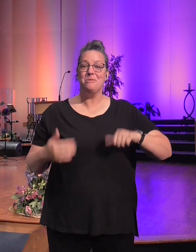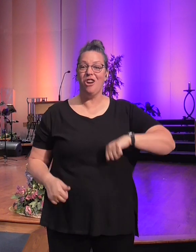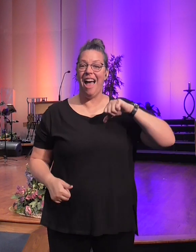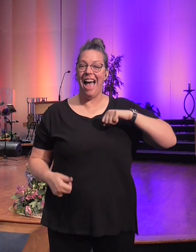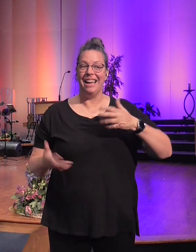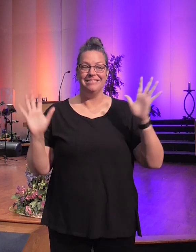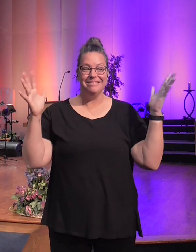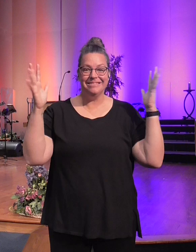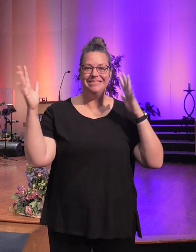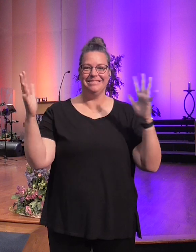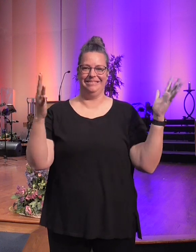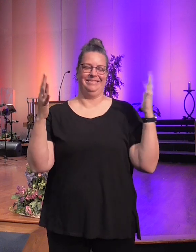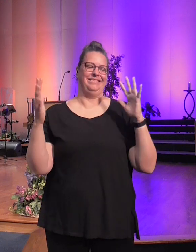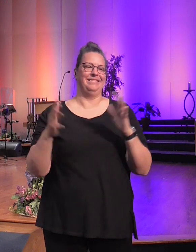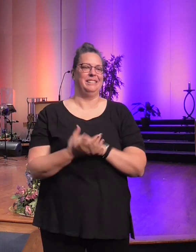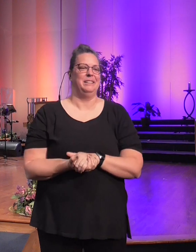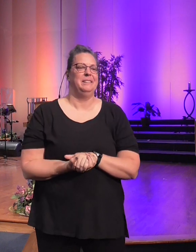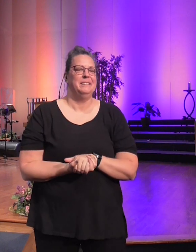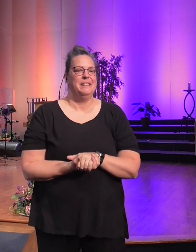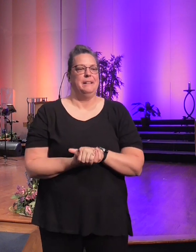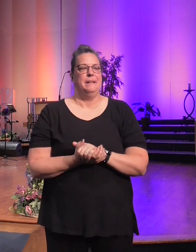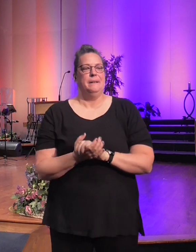everybody.